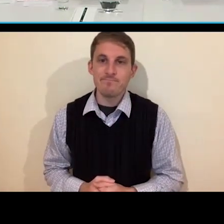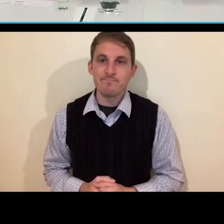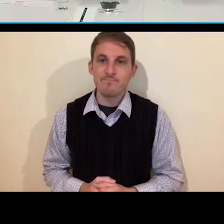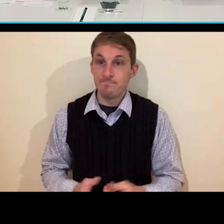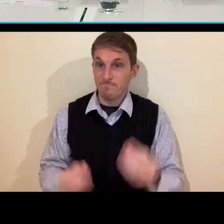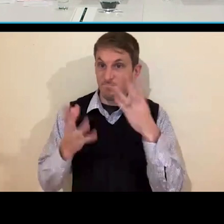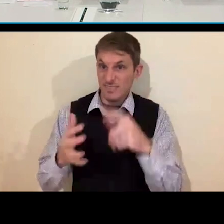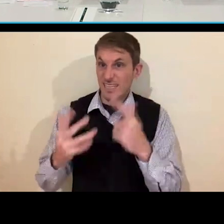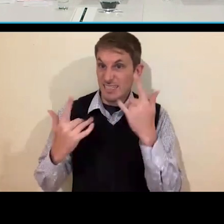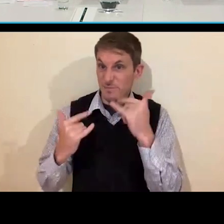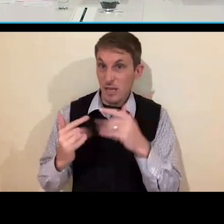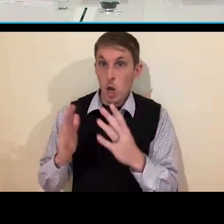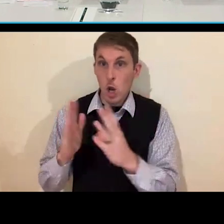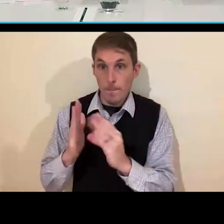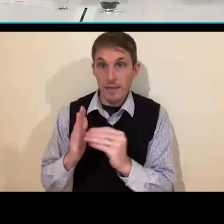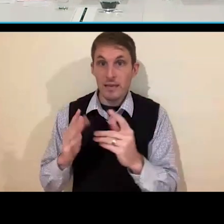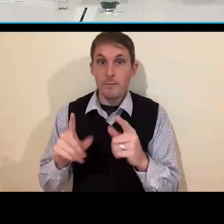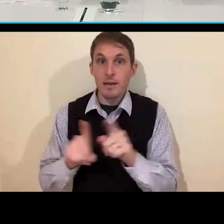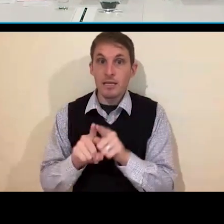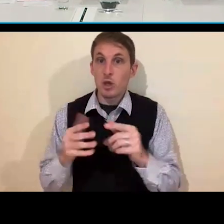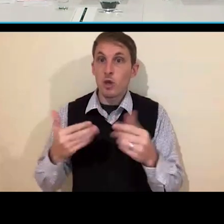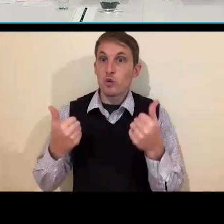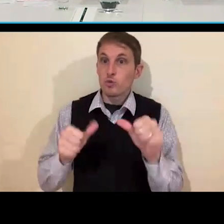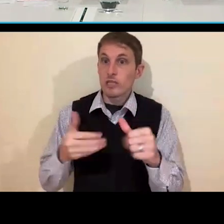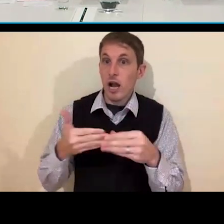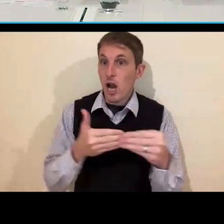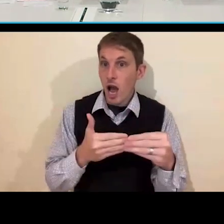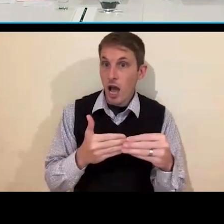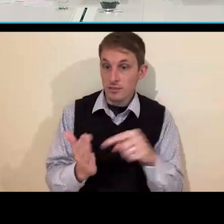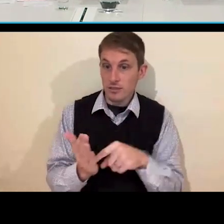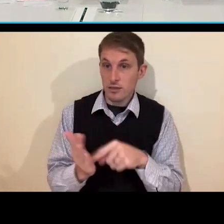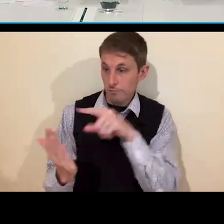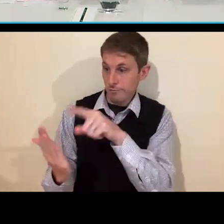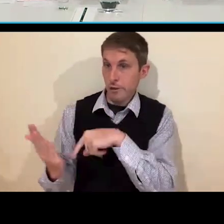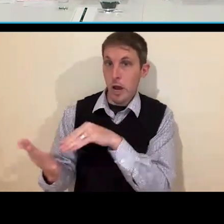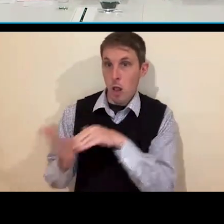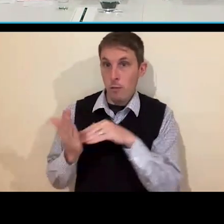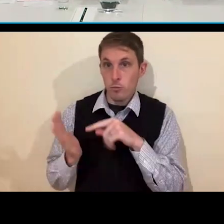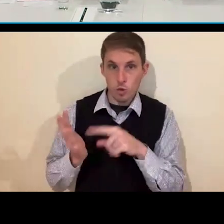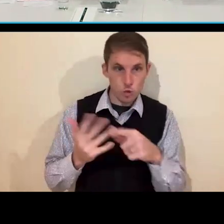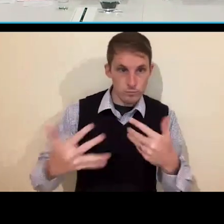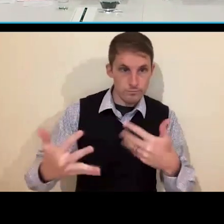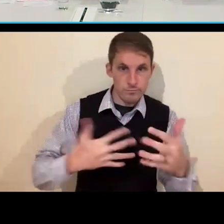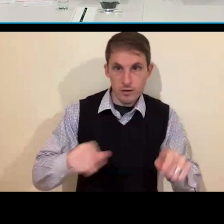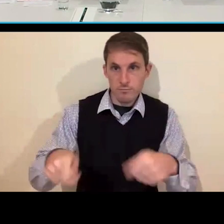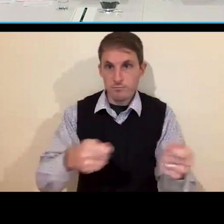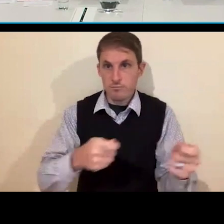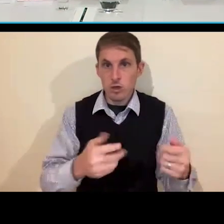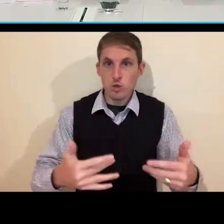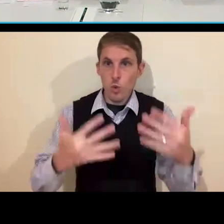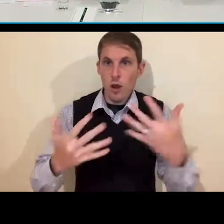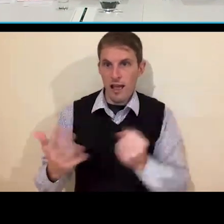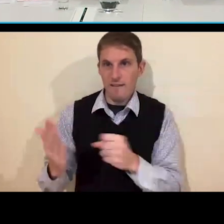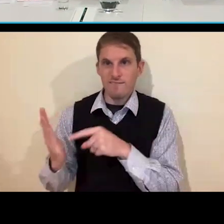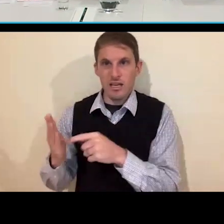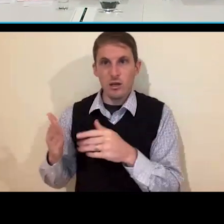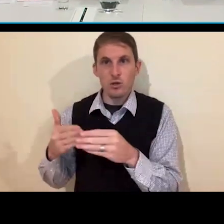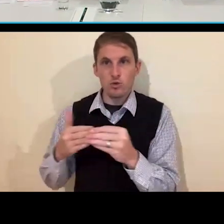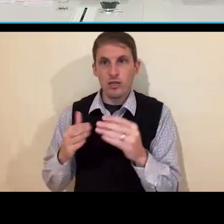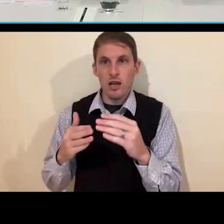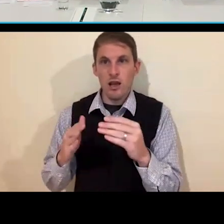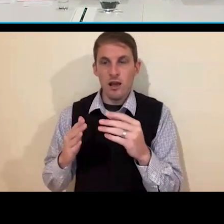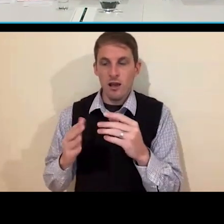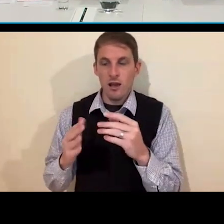of the assessments, including the user guides to support administration and scoring, are available in the QI Program Manual Part A.